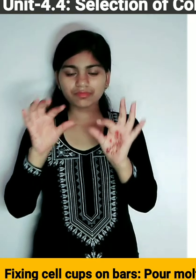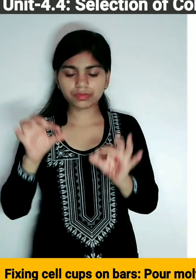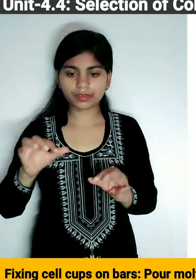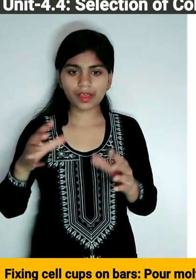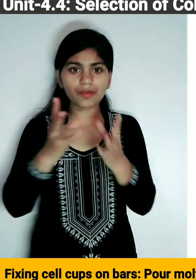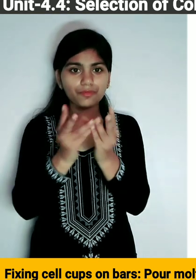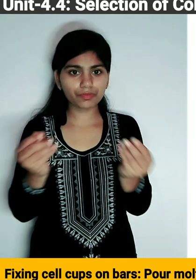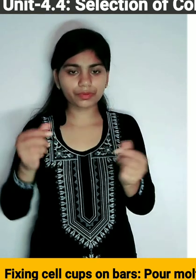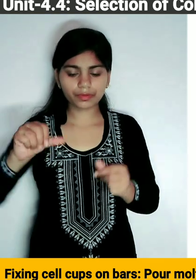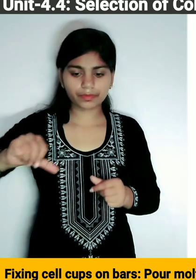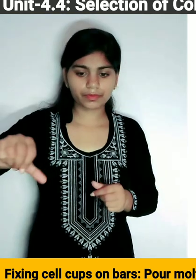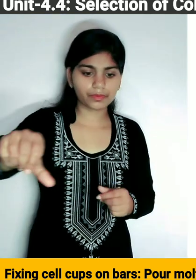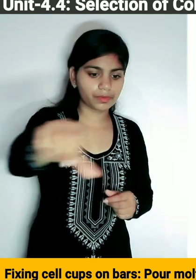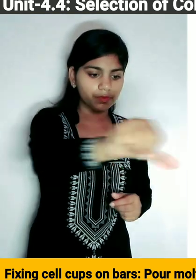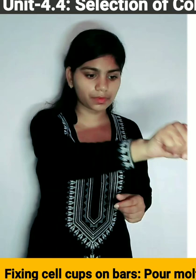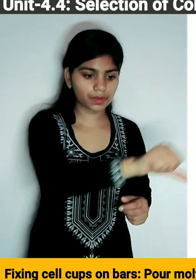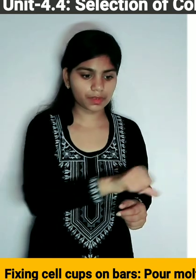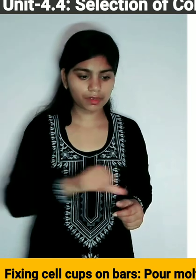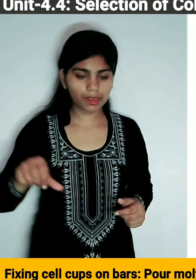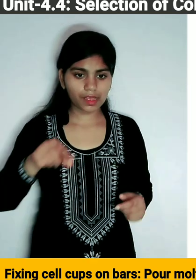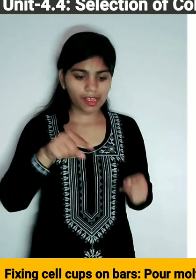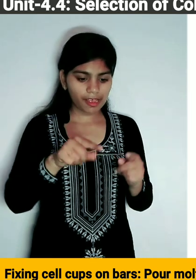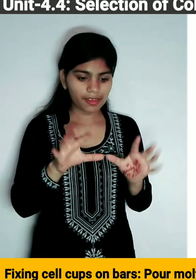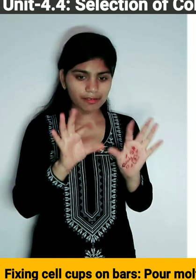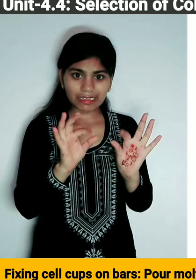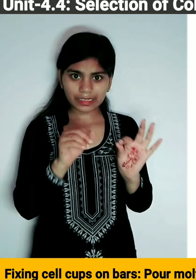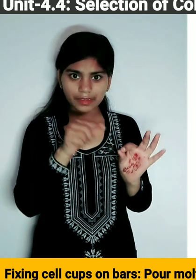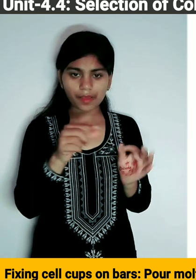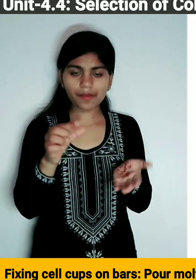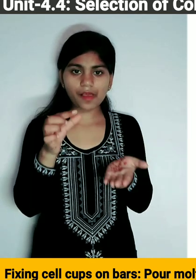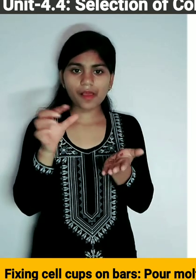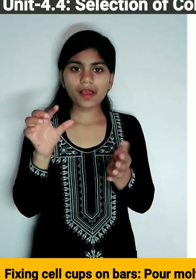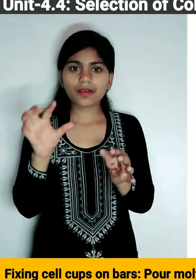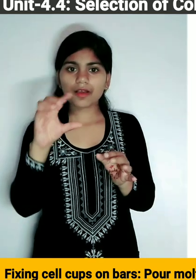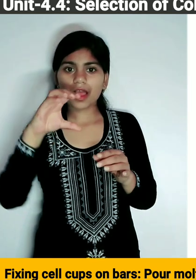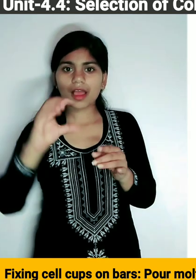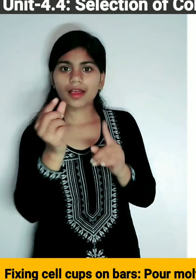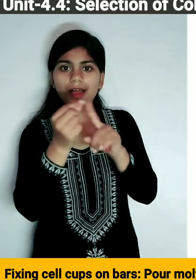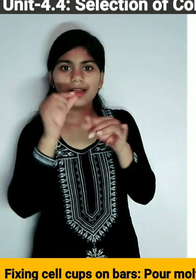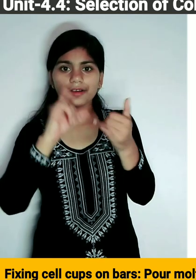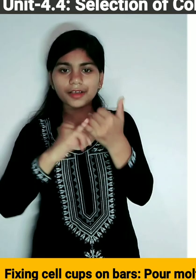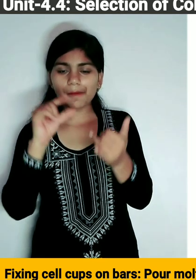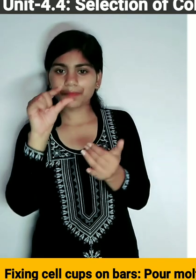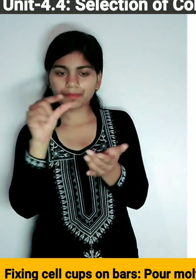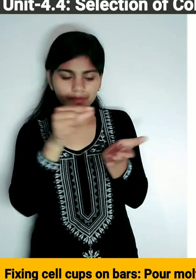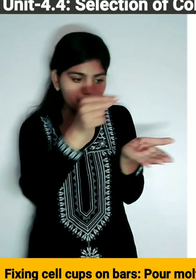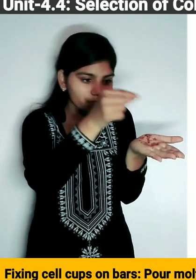cups to the wooden cell bar with the help of molten beeswax.